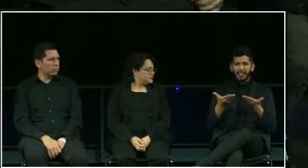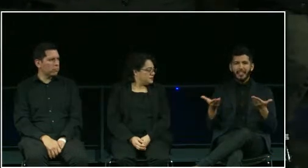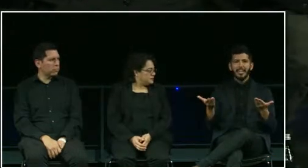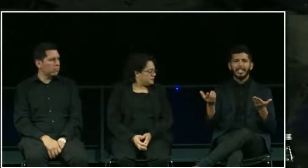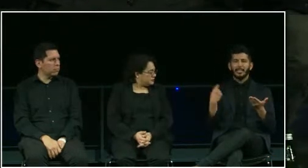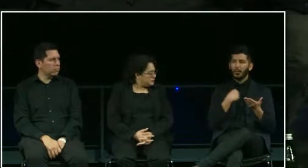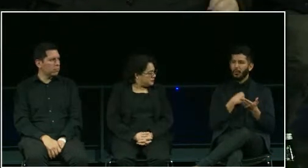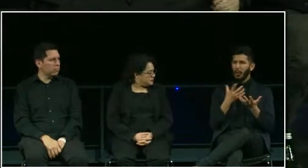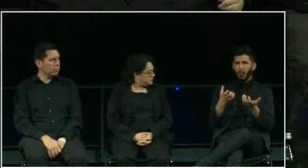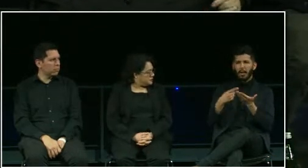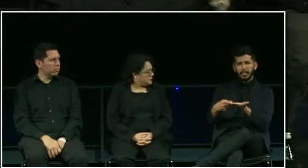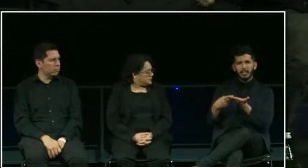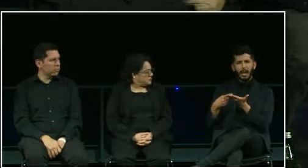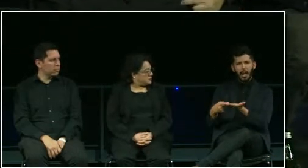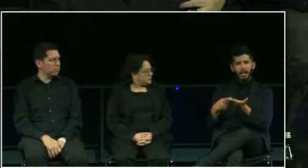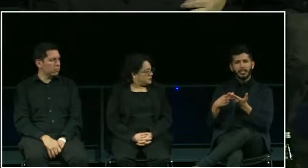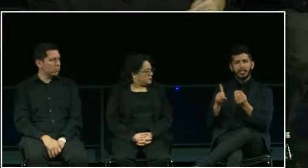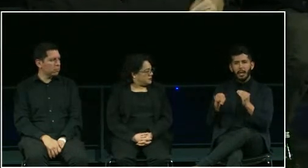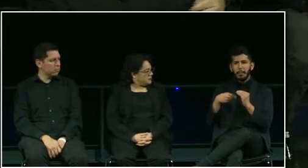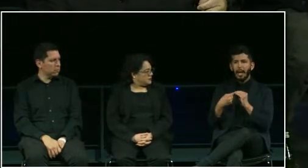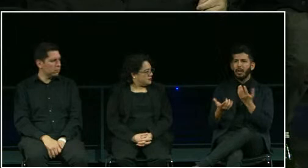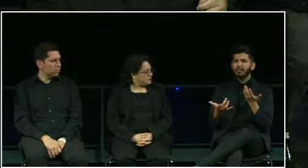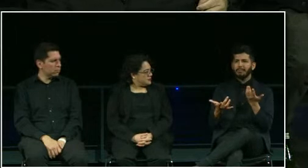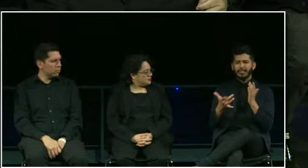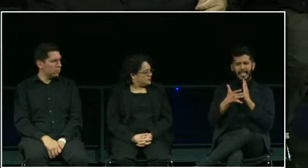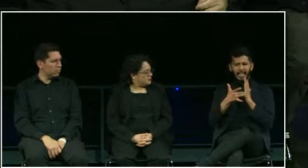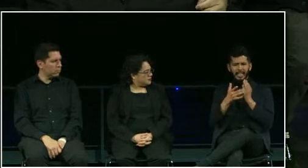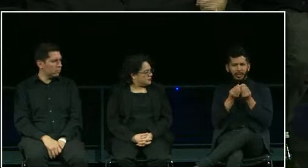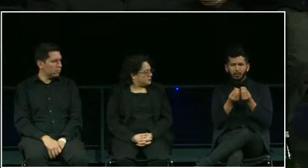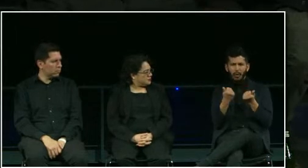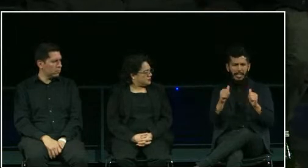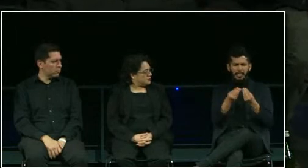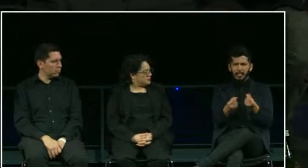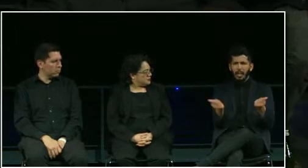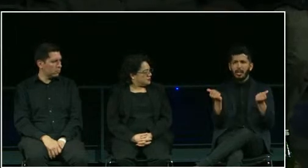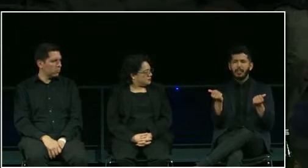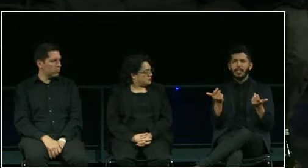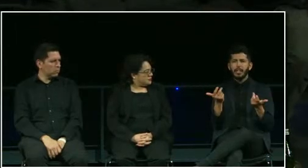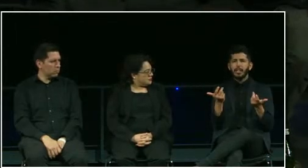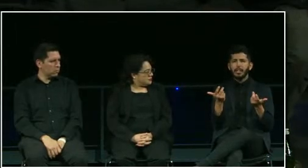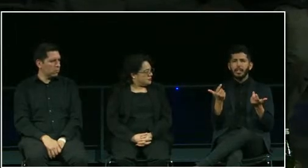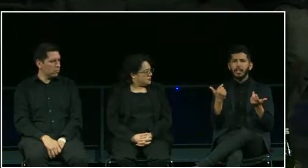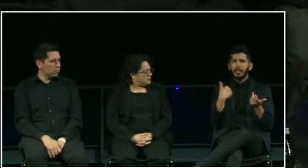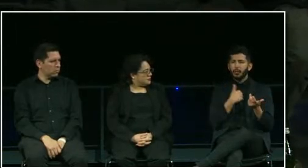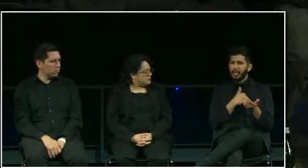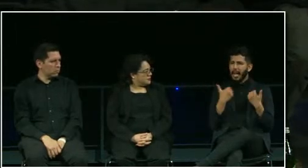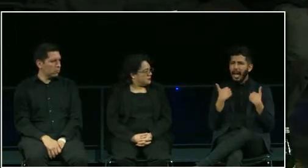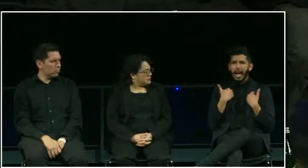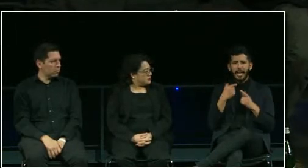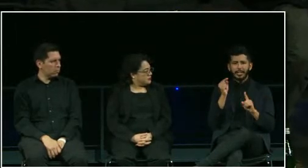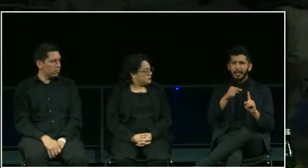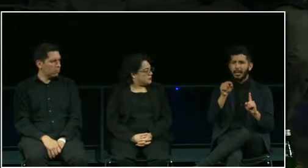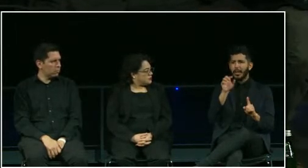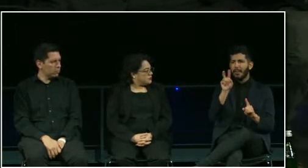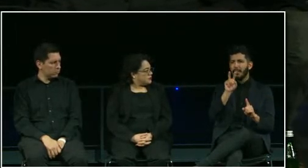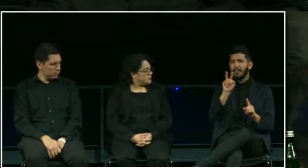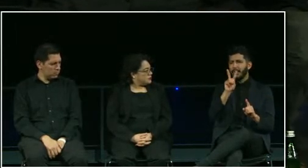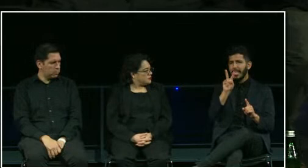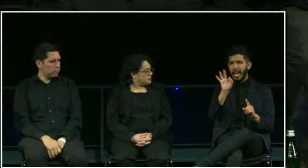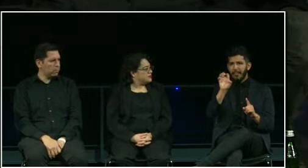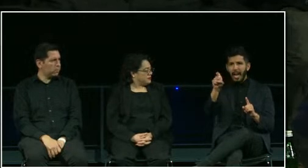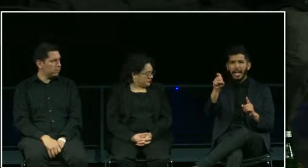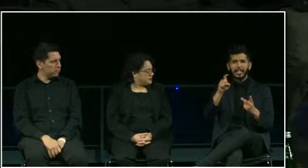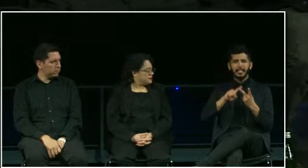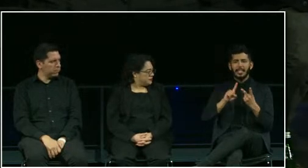to discuss about technical solving. You know, I think we had to art direct the animation on VFX to match